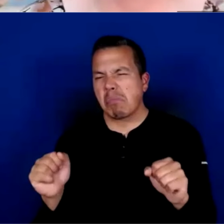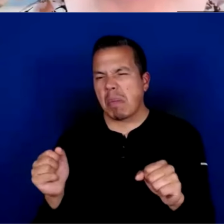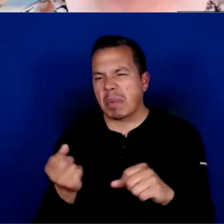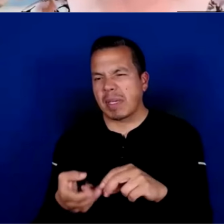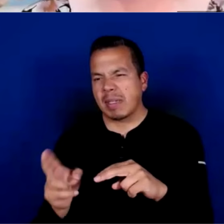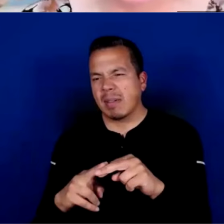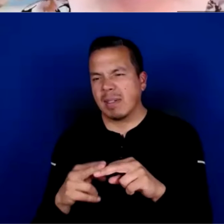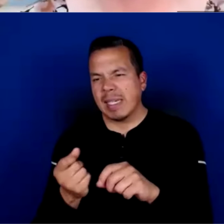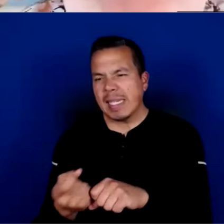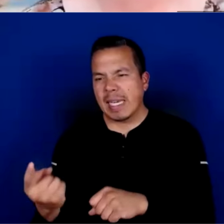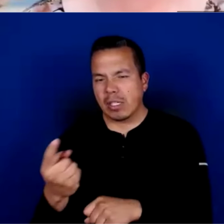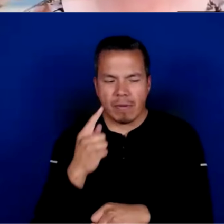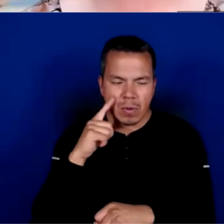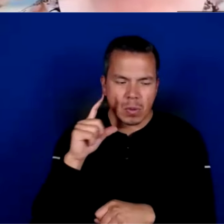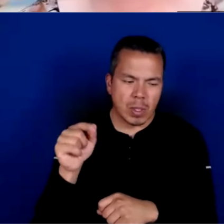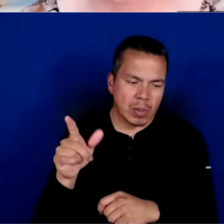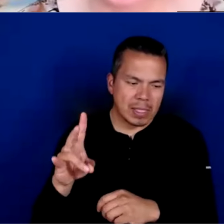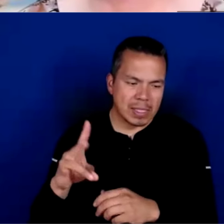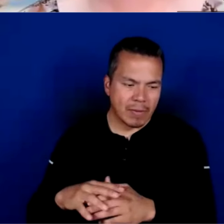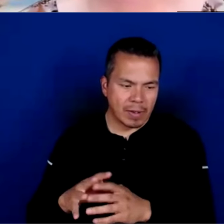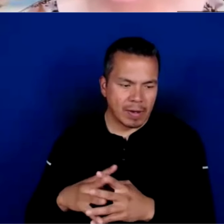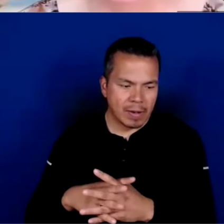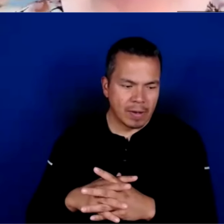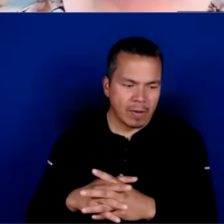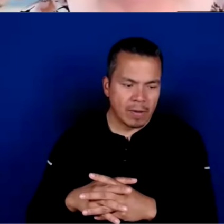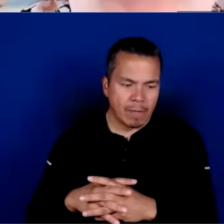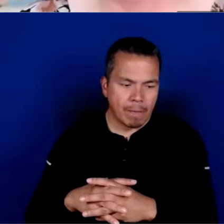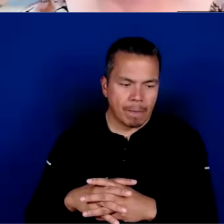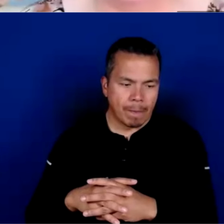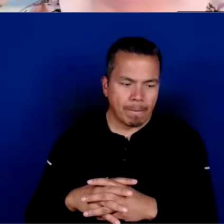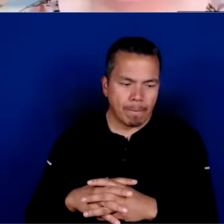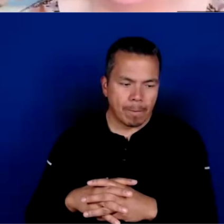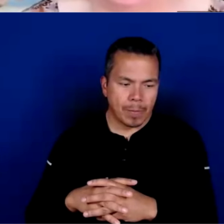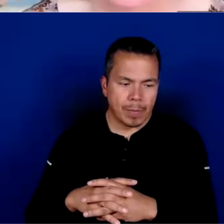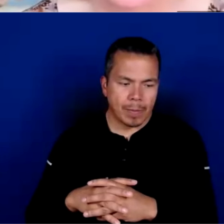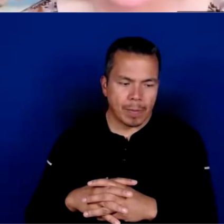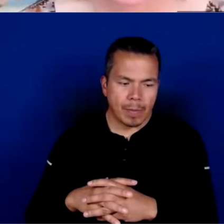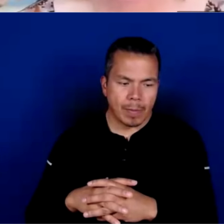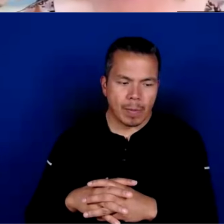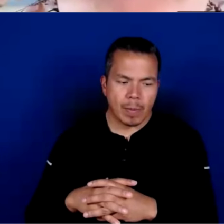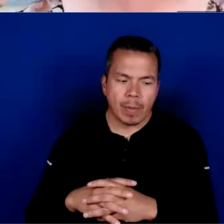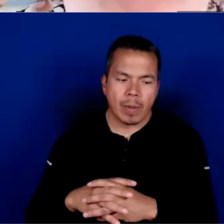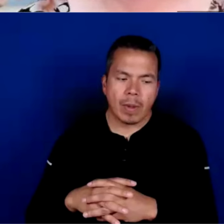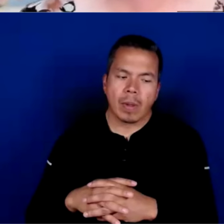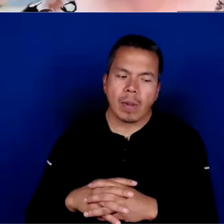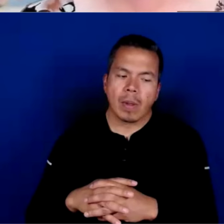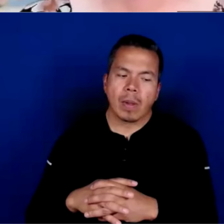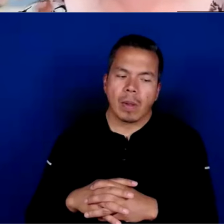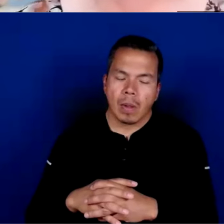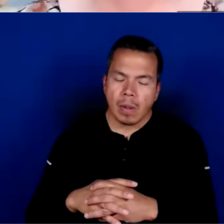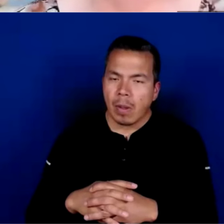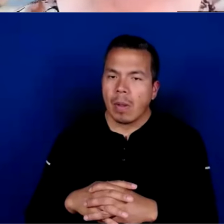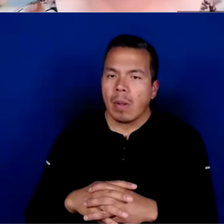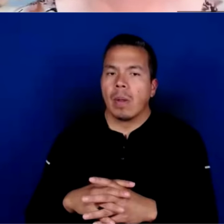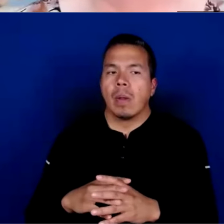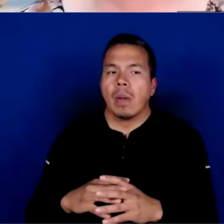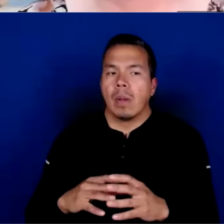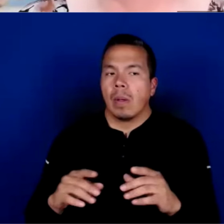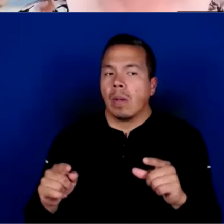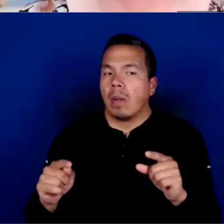for 2027. So make sure you check and see what those amounts are each year. This is in recognition that